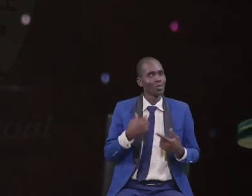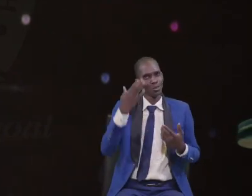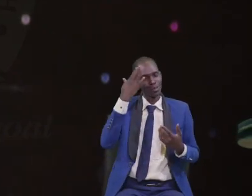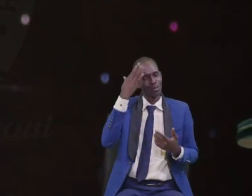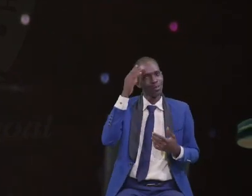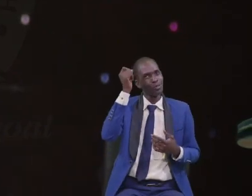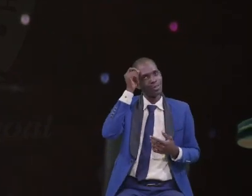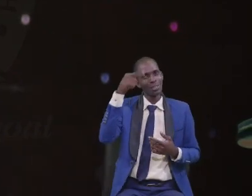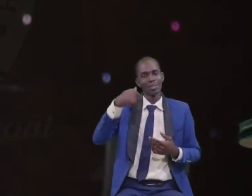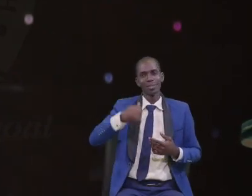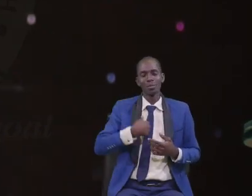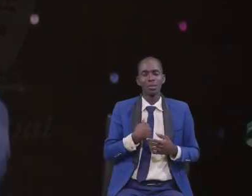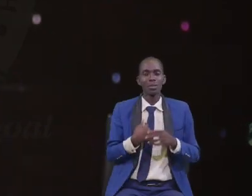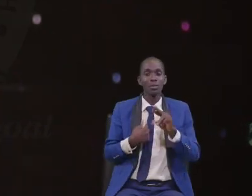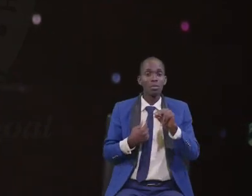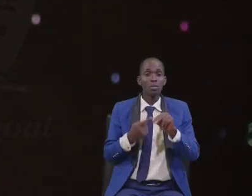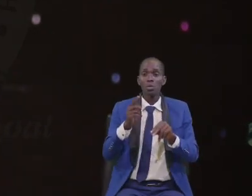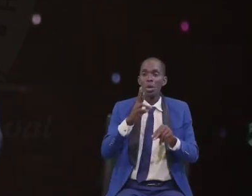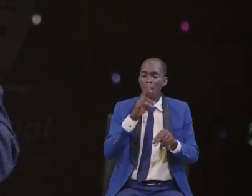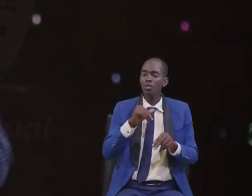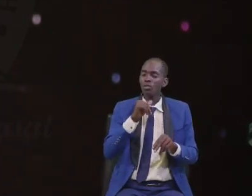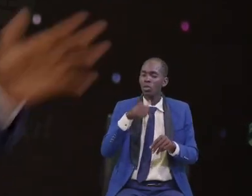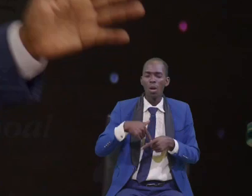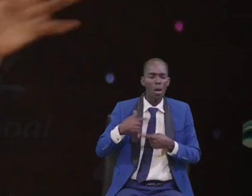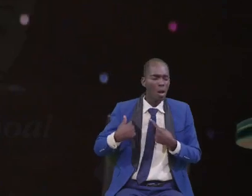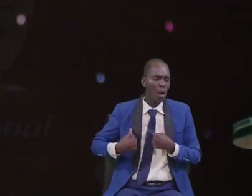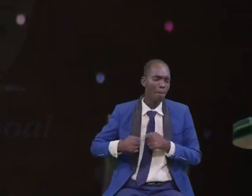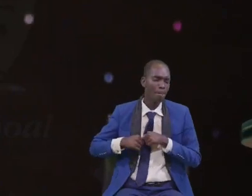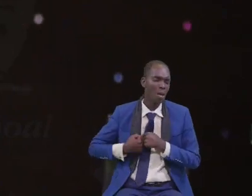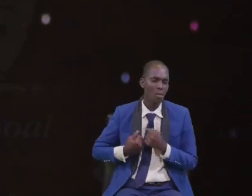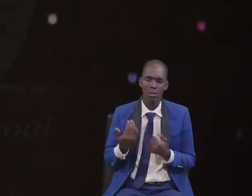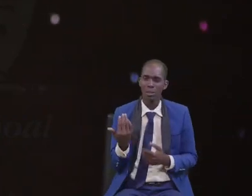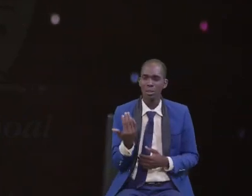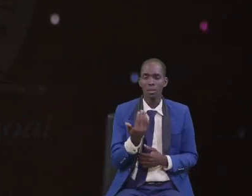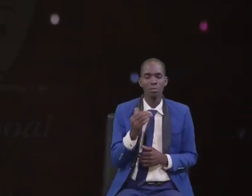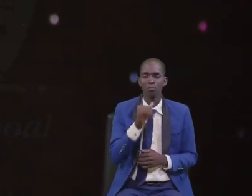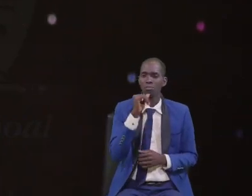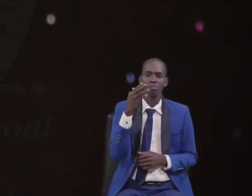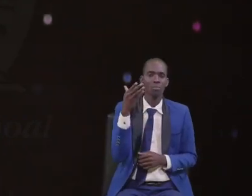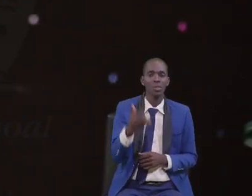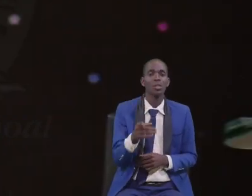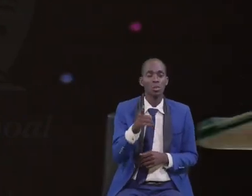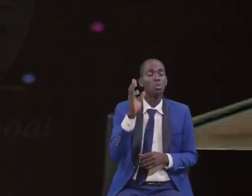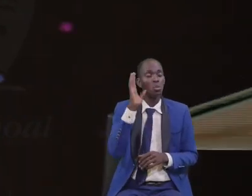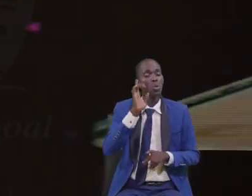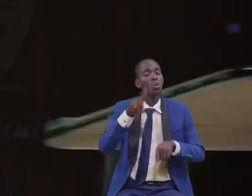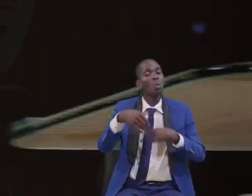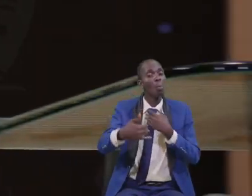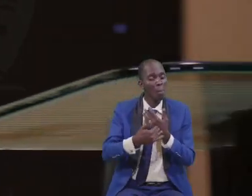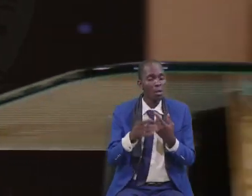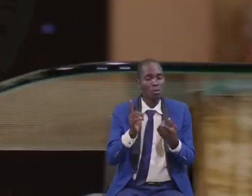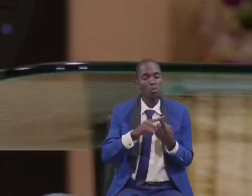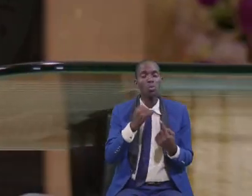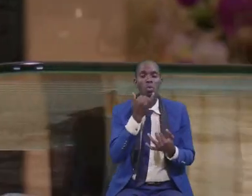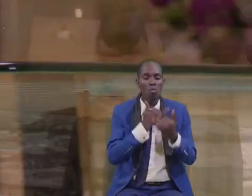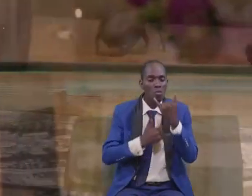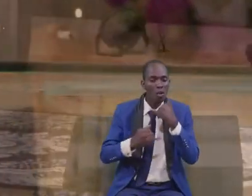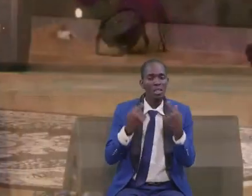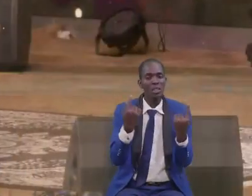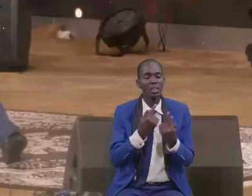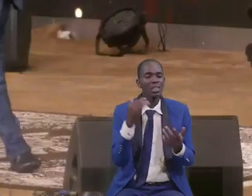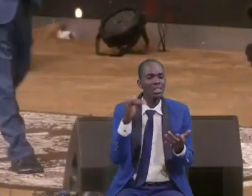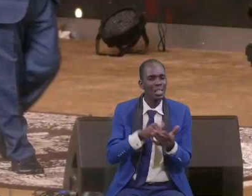thing again. You'll go that way again. You'll eat that thing again. You'll drink that thing again. Because you are